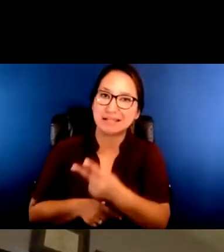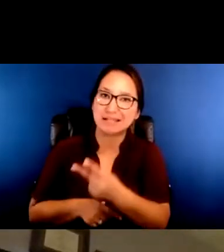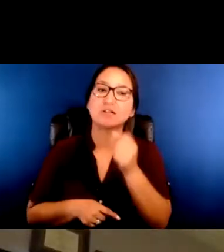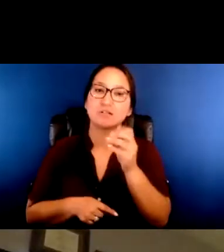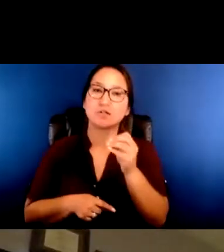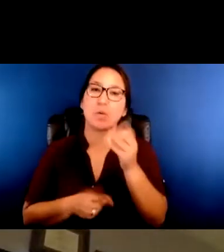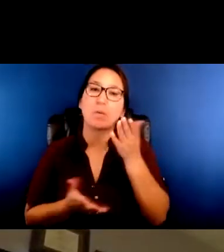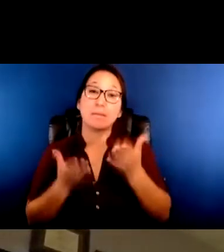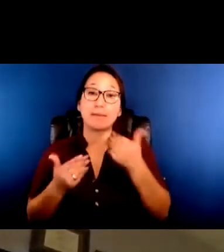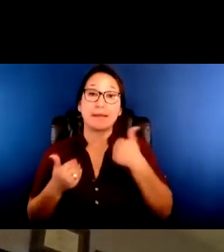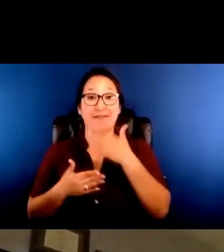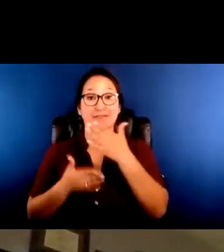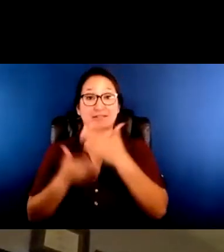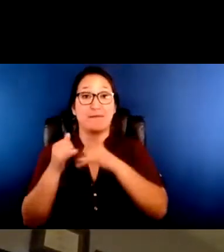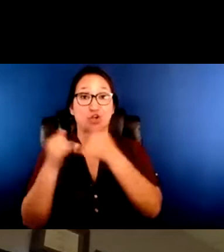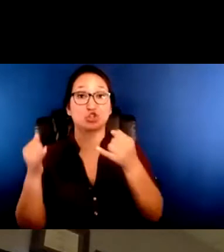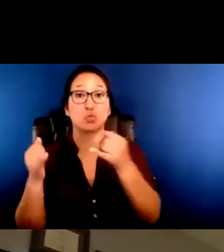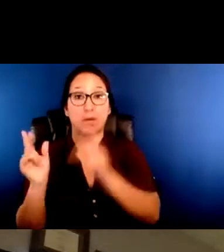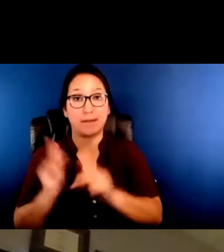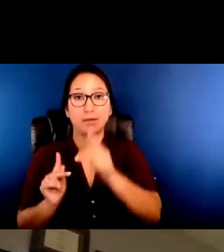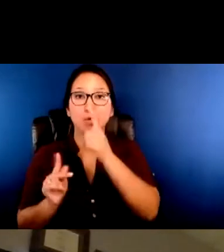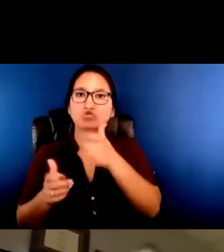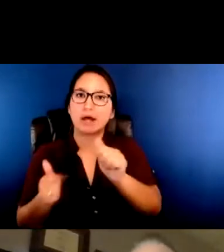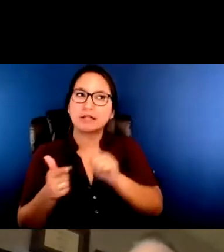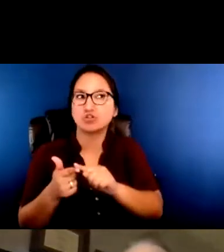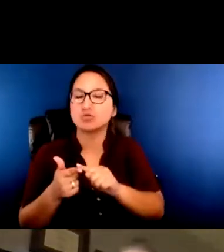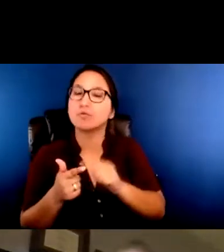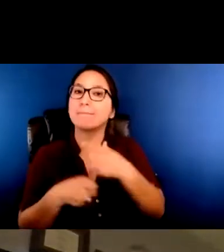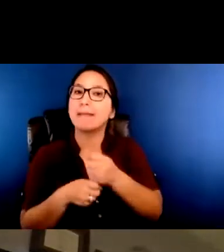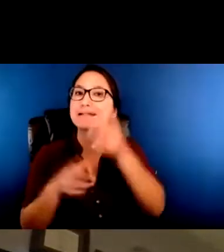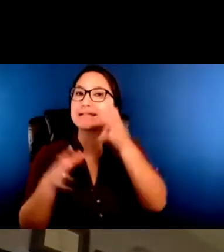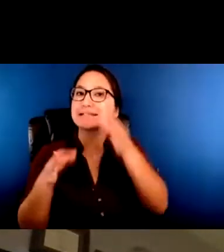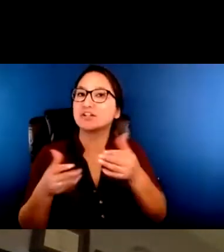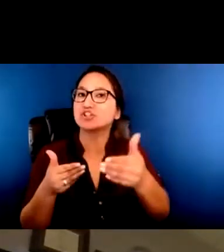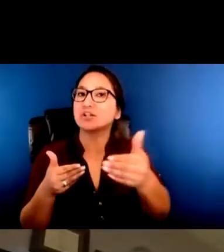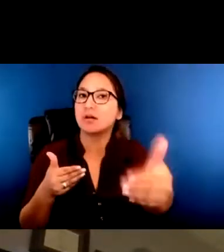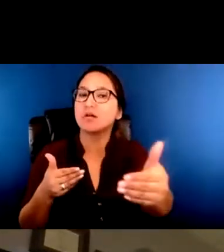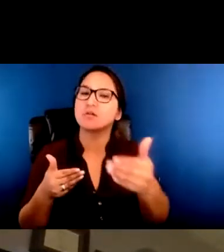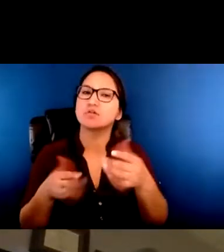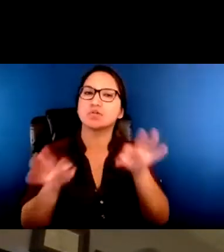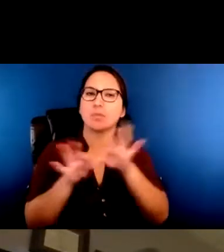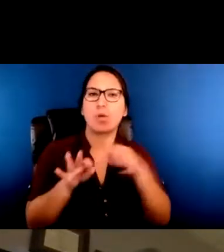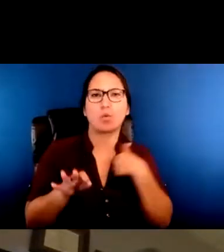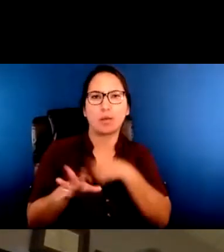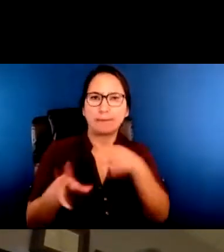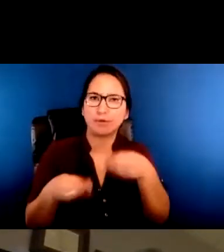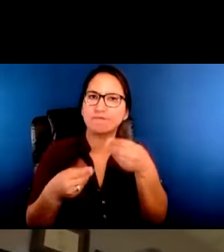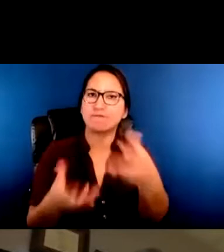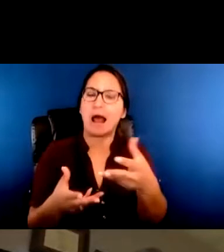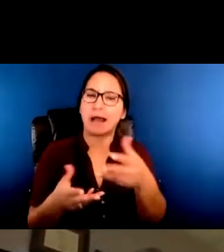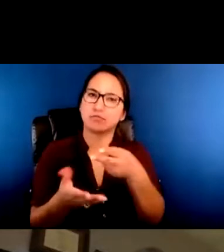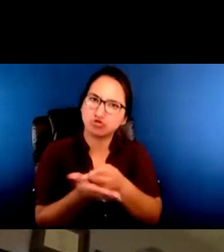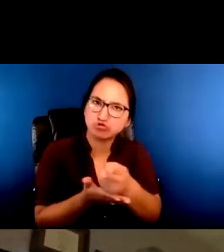things. So we want to give them the truth and what's going on as much as possible, because we get to serve them.